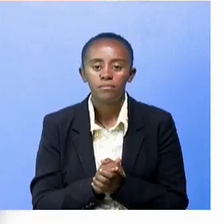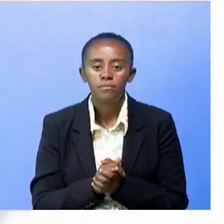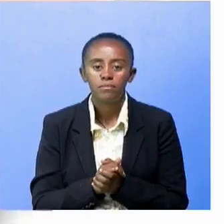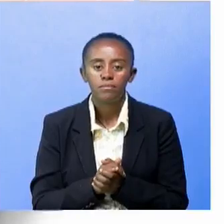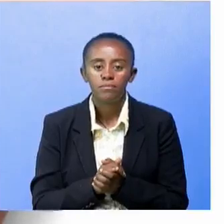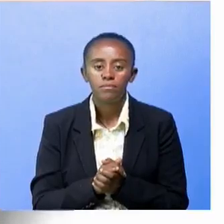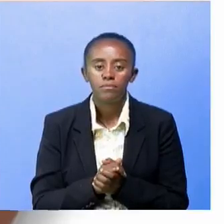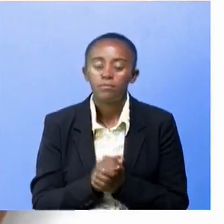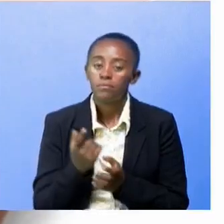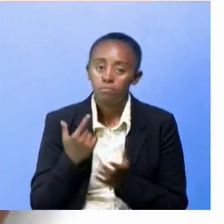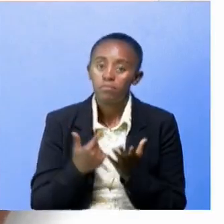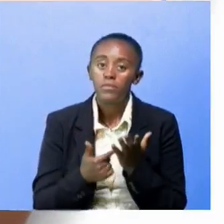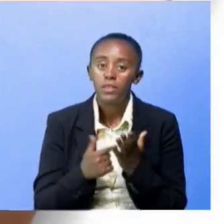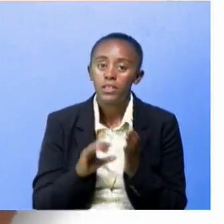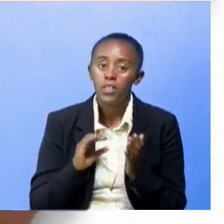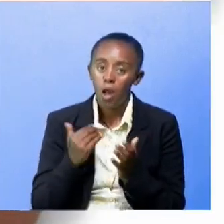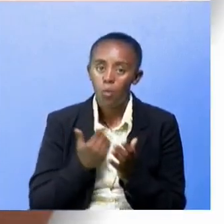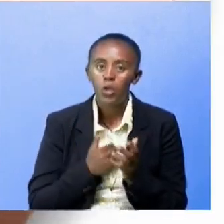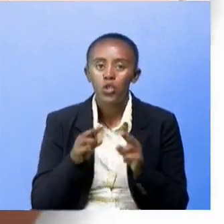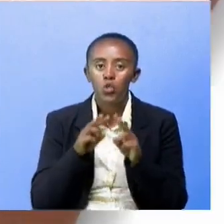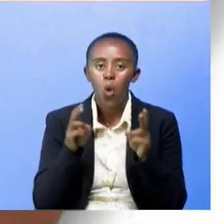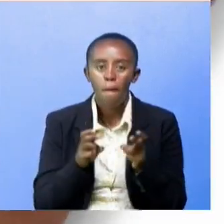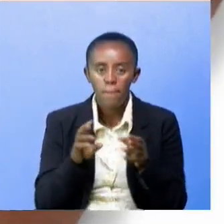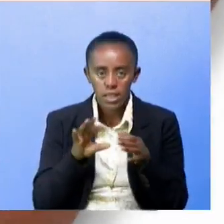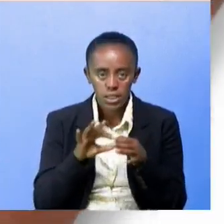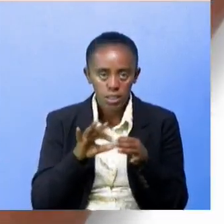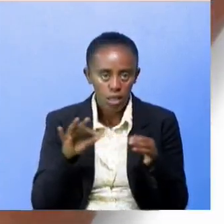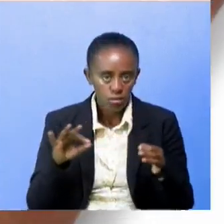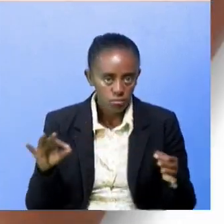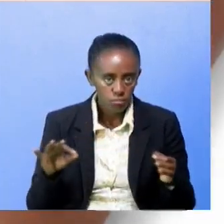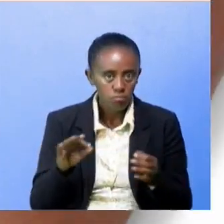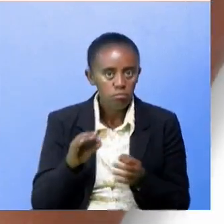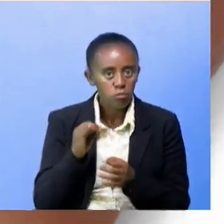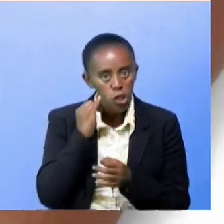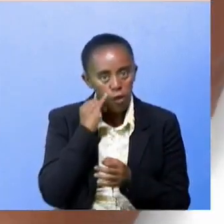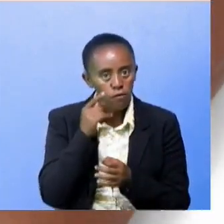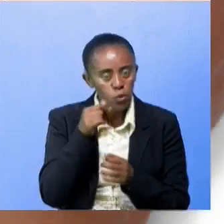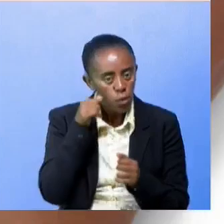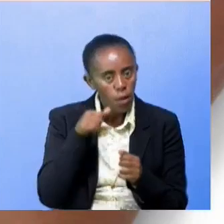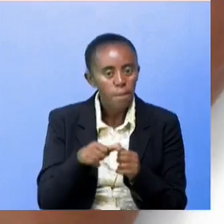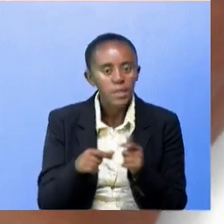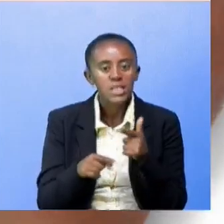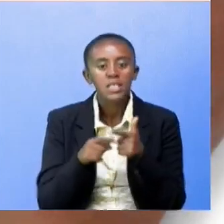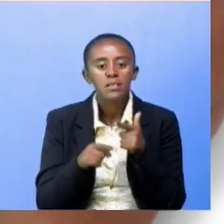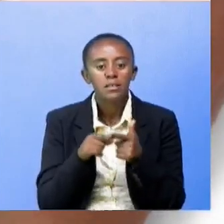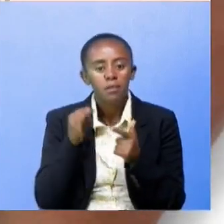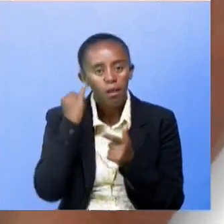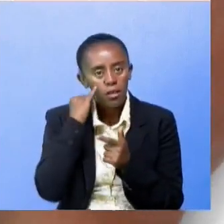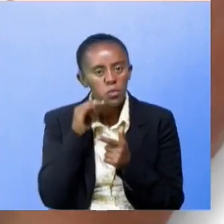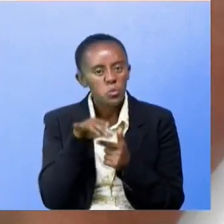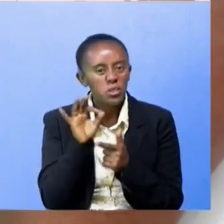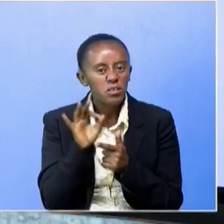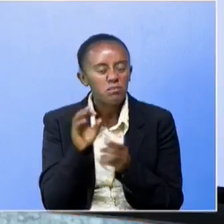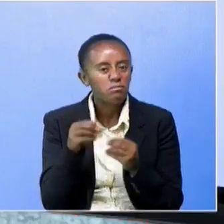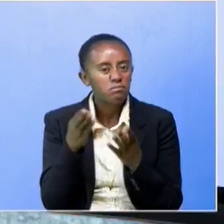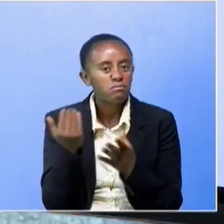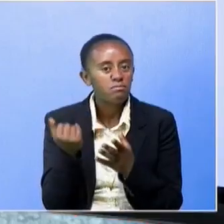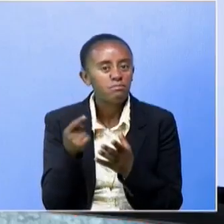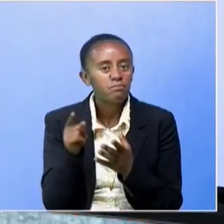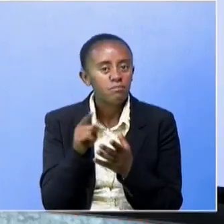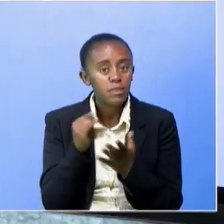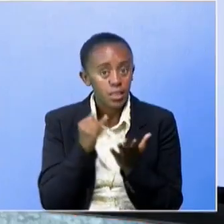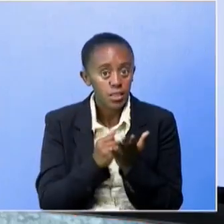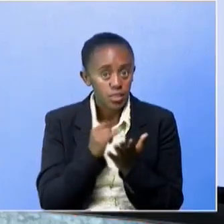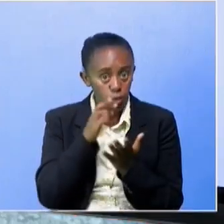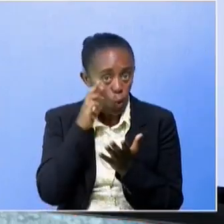This is our topic sentence. And if you remember, the second supporting idea we gave is it